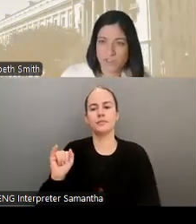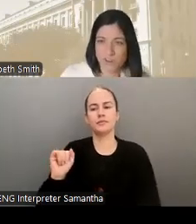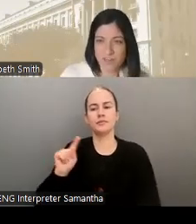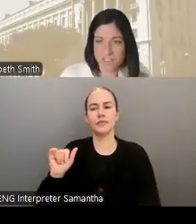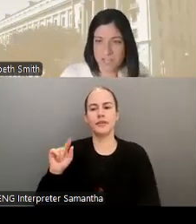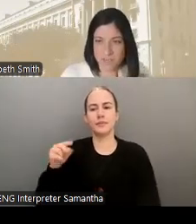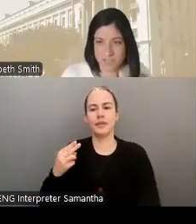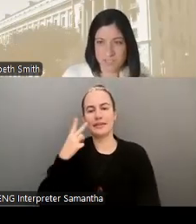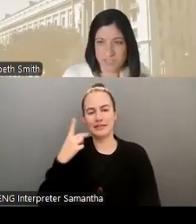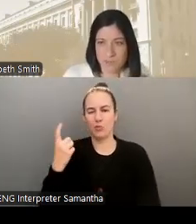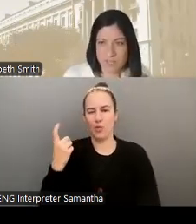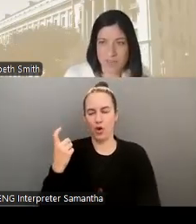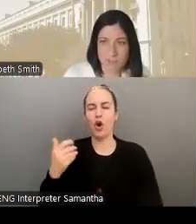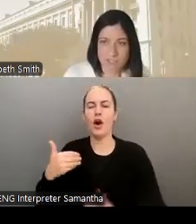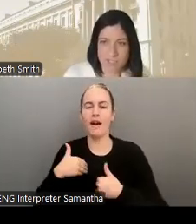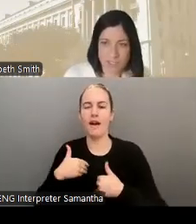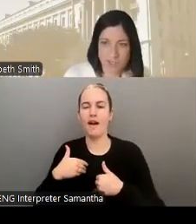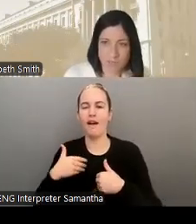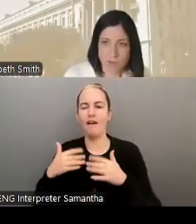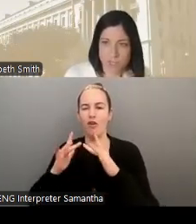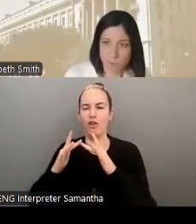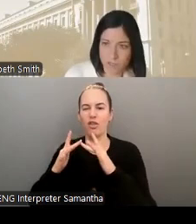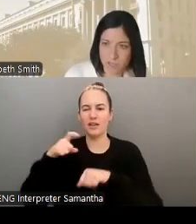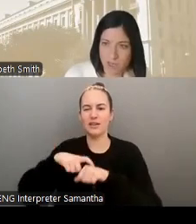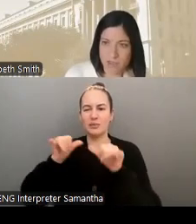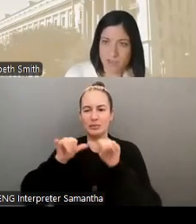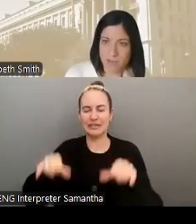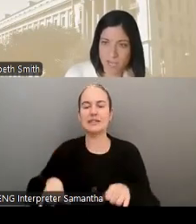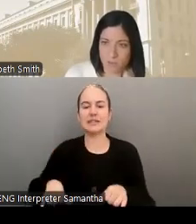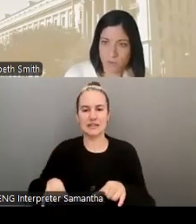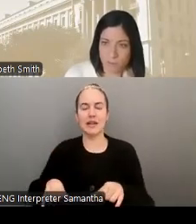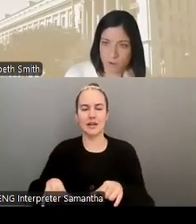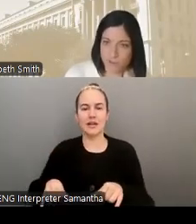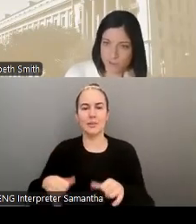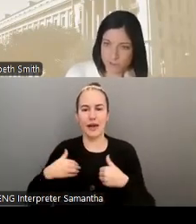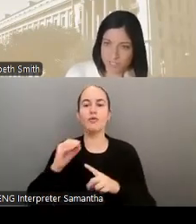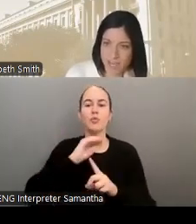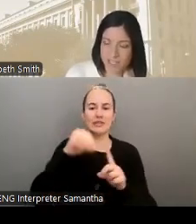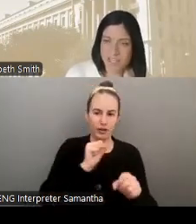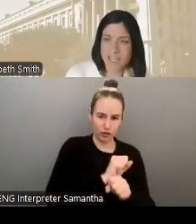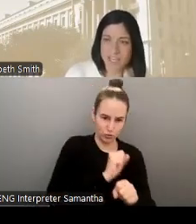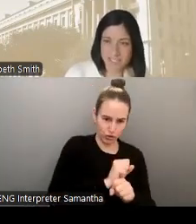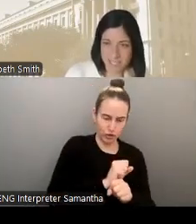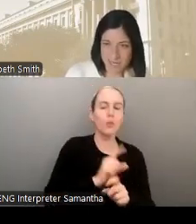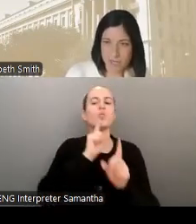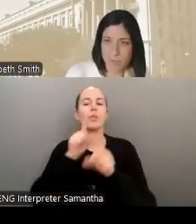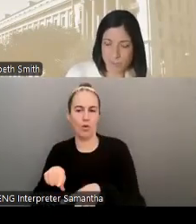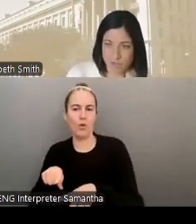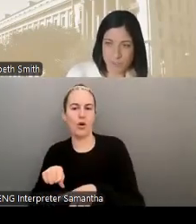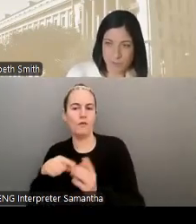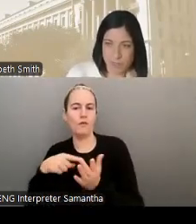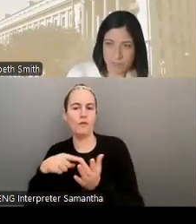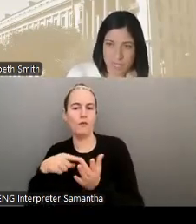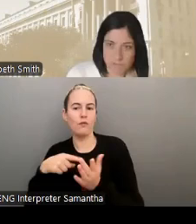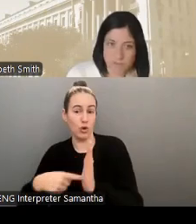Okay. use an electronic time system and they have a percentage of what they're working on, and then the payroll report shows that. Is that okay? We do